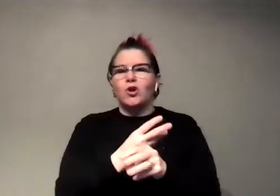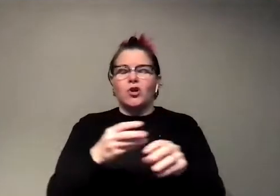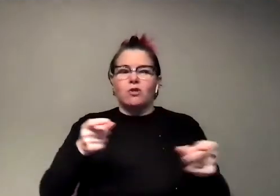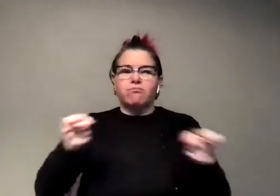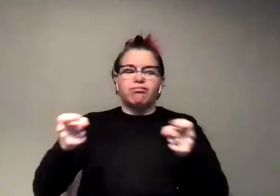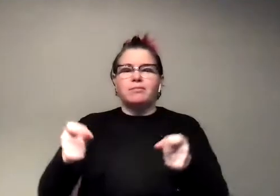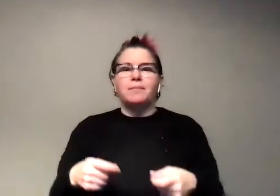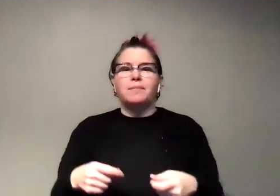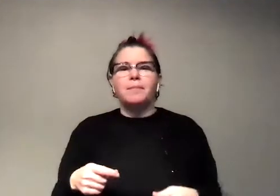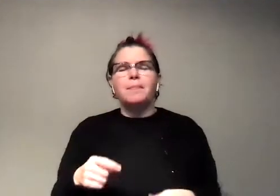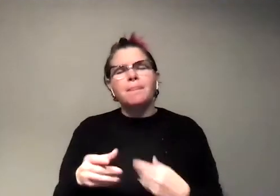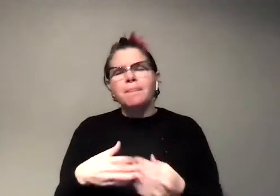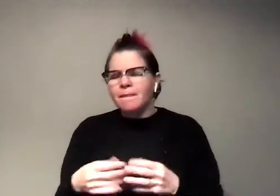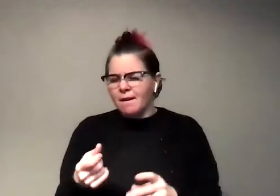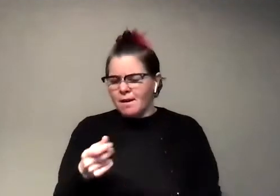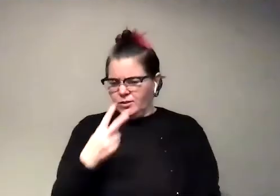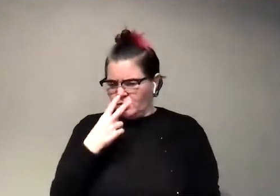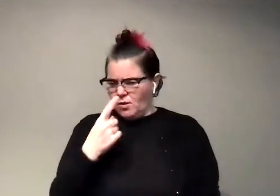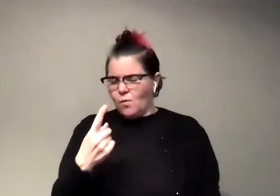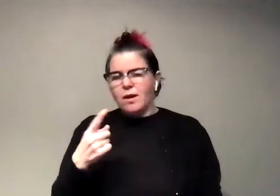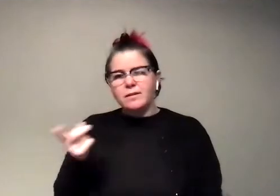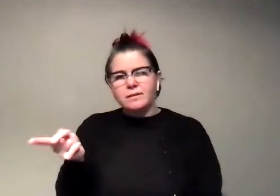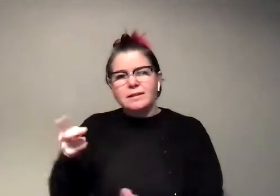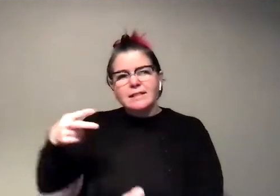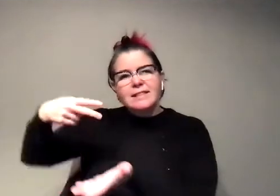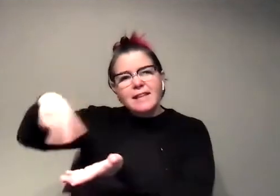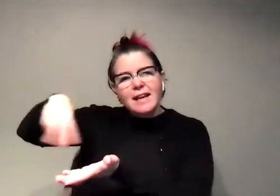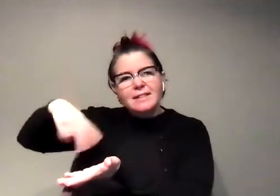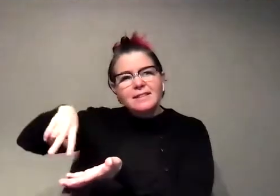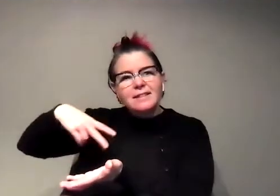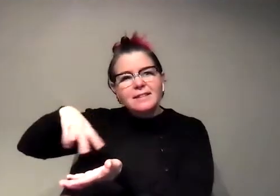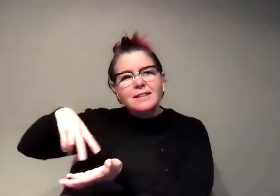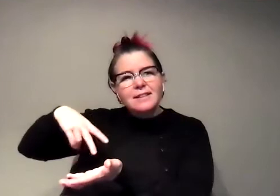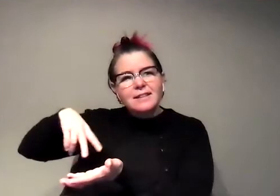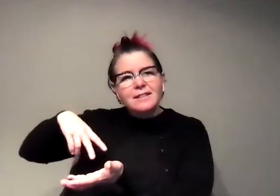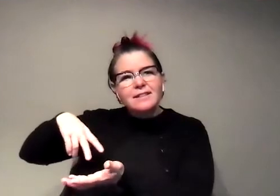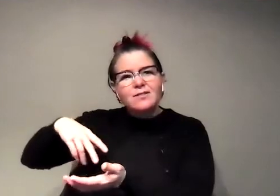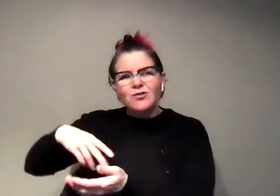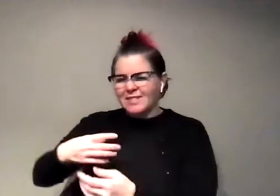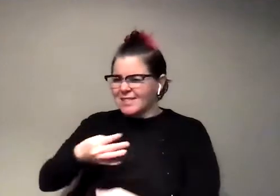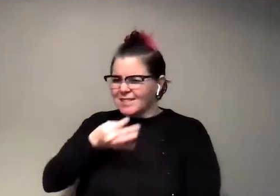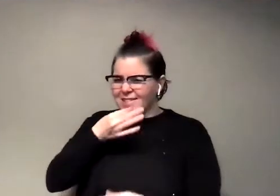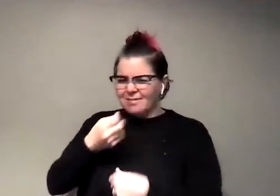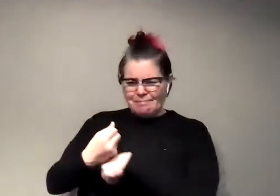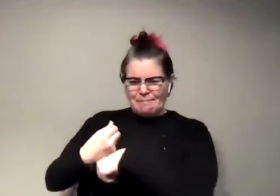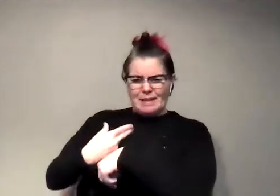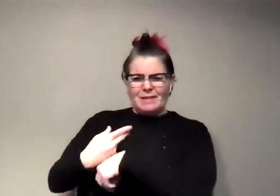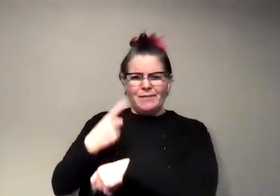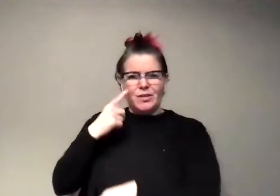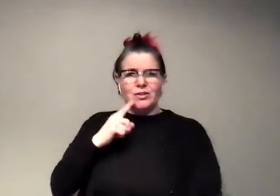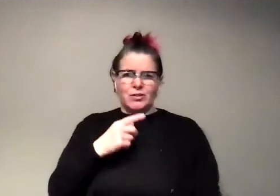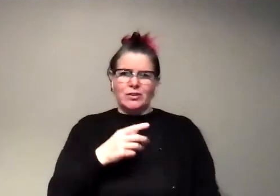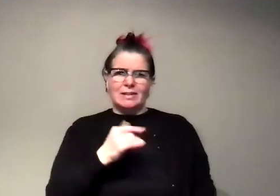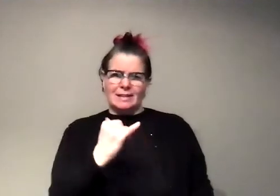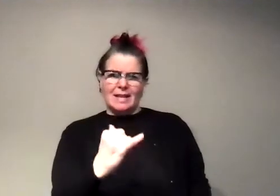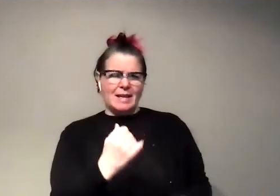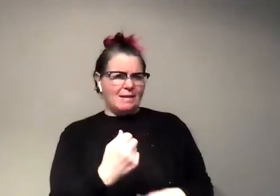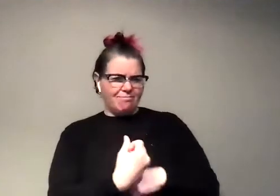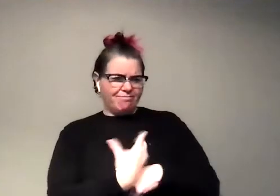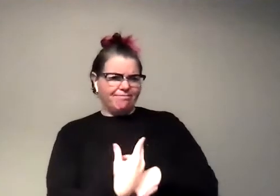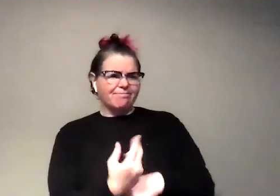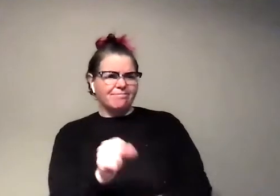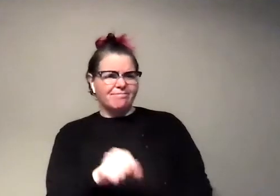Though I did see one where they were dancing, and they were dancing like better Real than I good. can. So it was, Definitely better than me. Yeah. yeah,